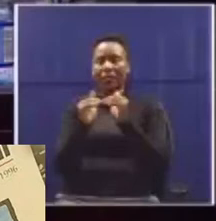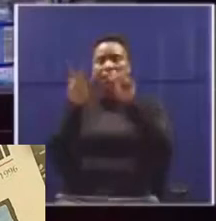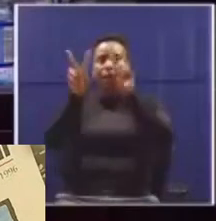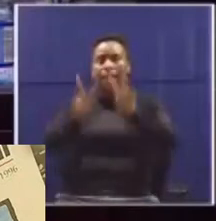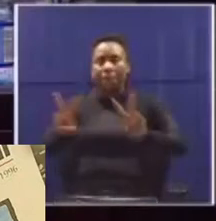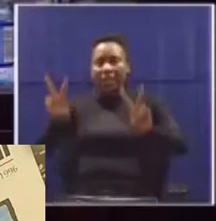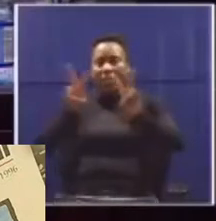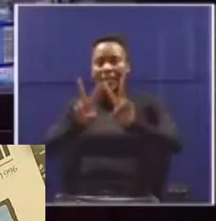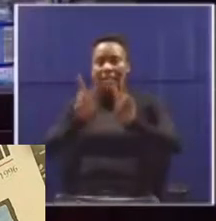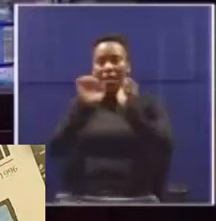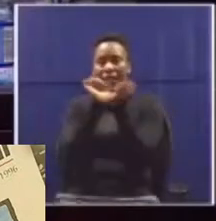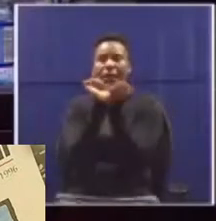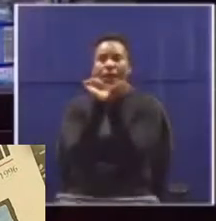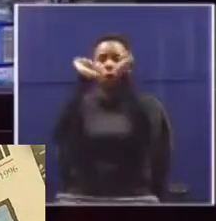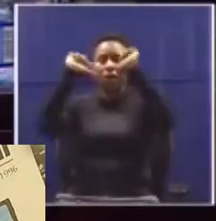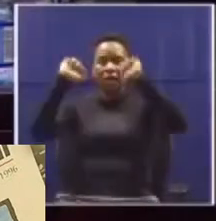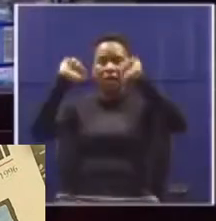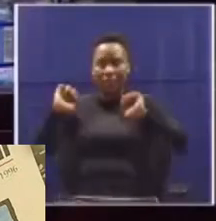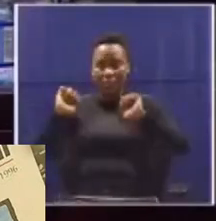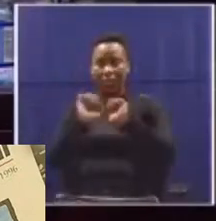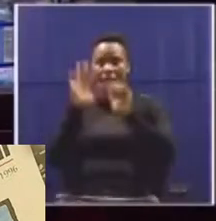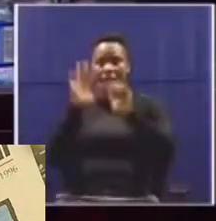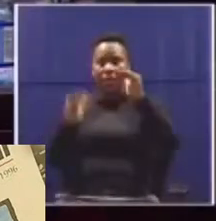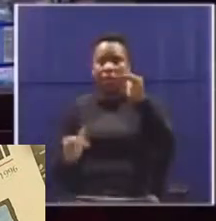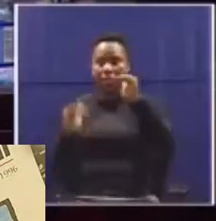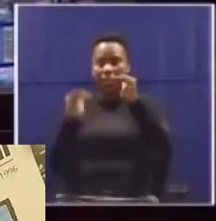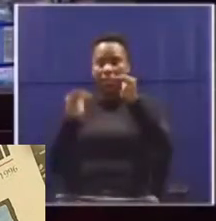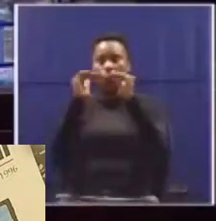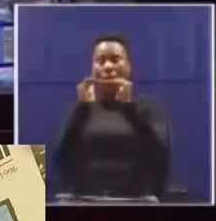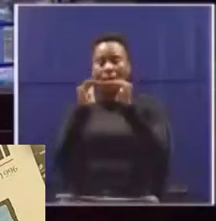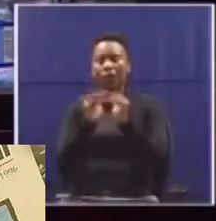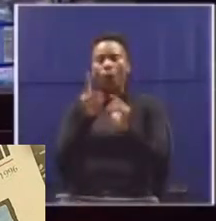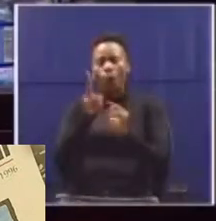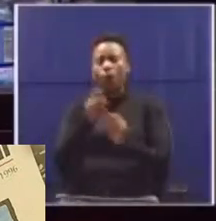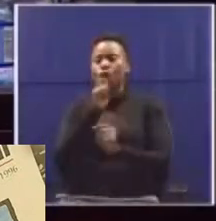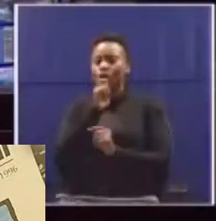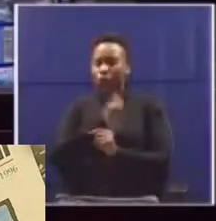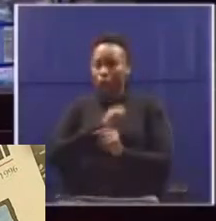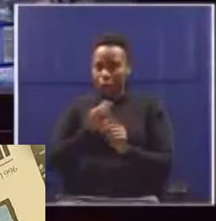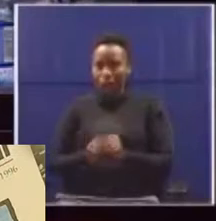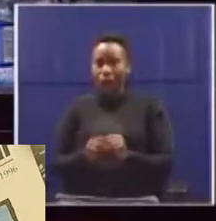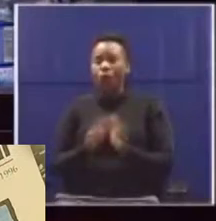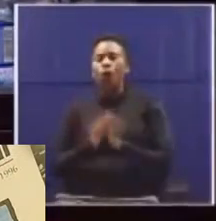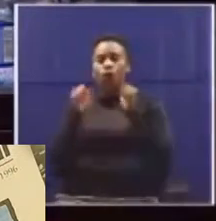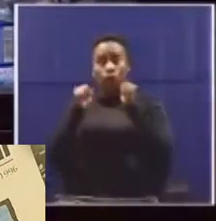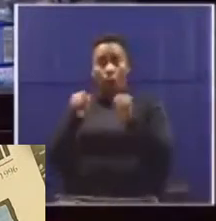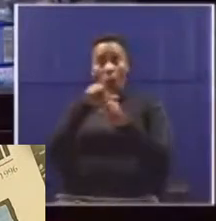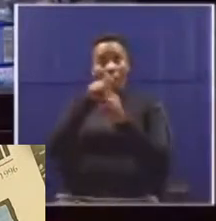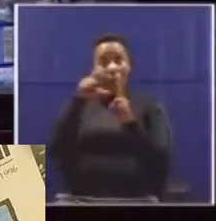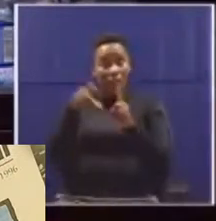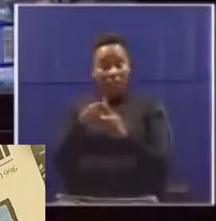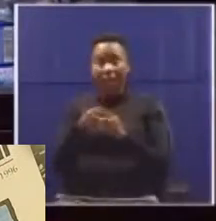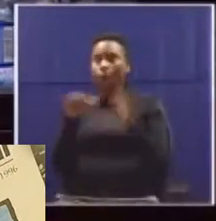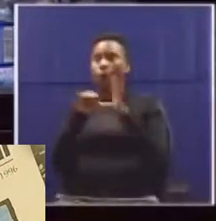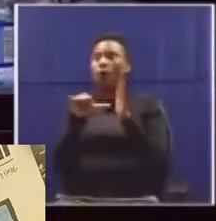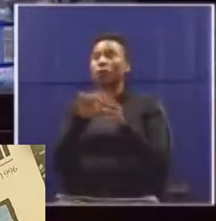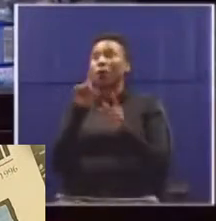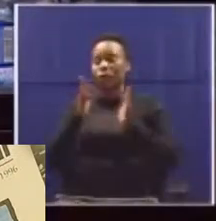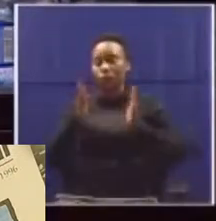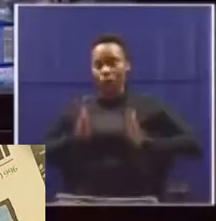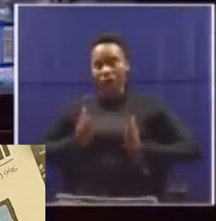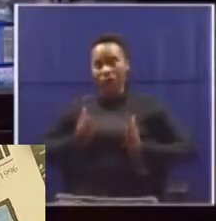equality and indeed an entrenched strong culture of fundamental human rights and